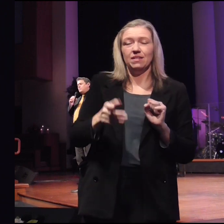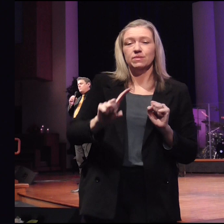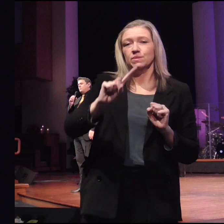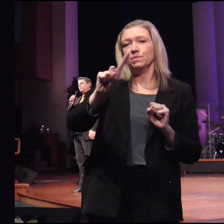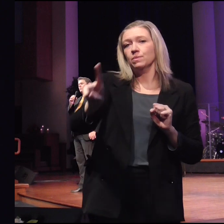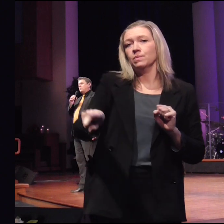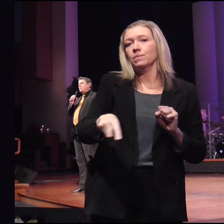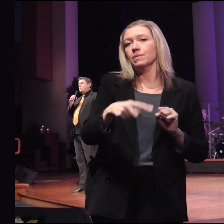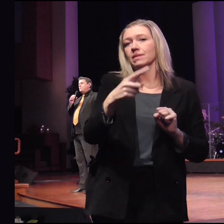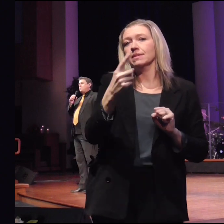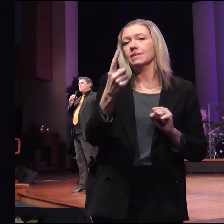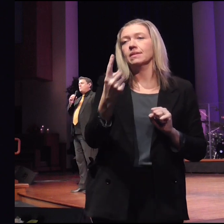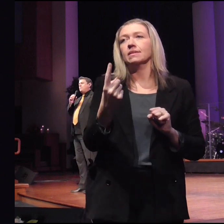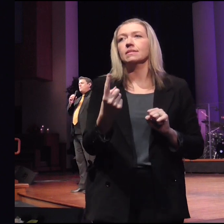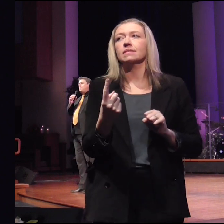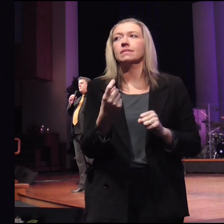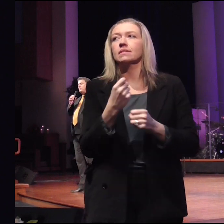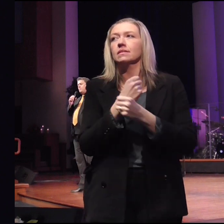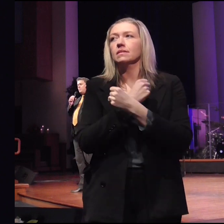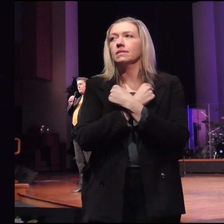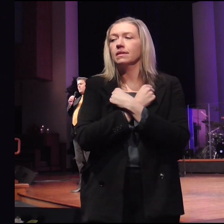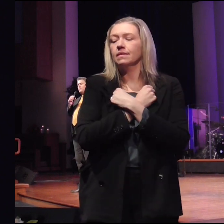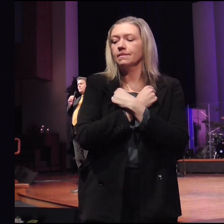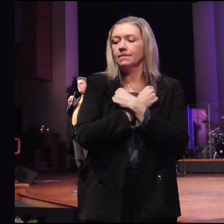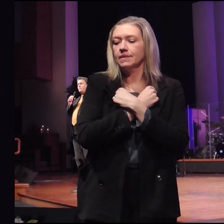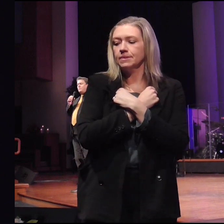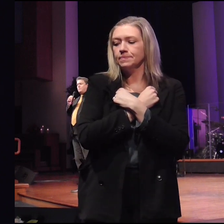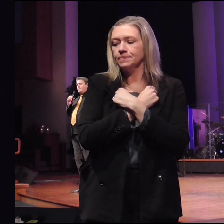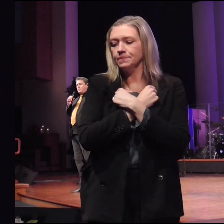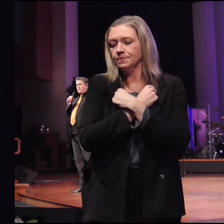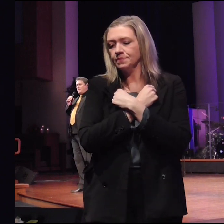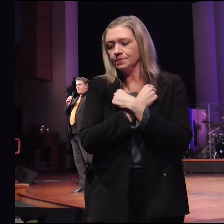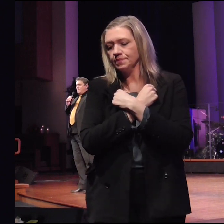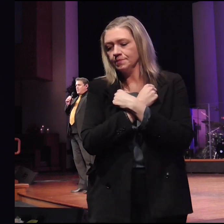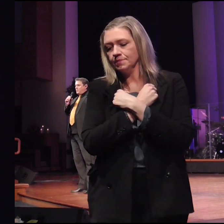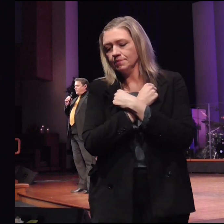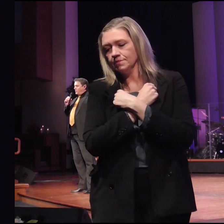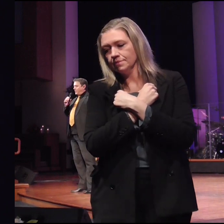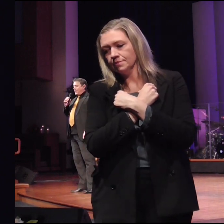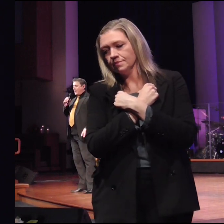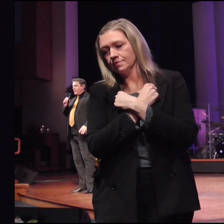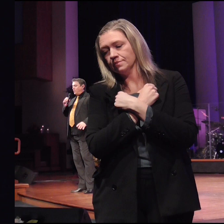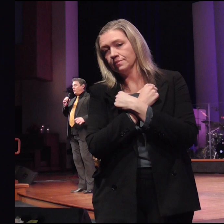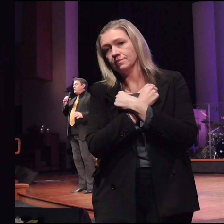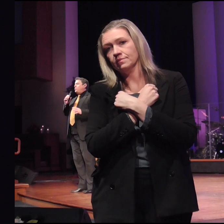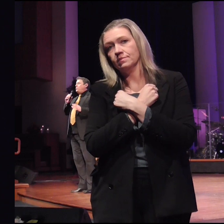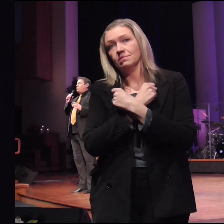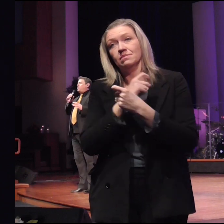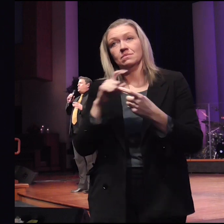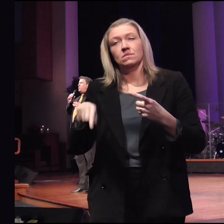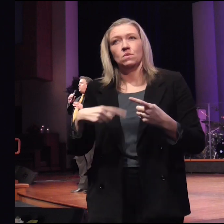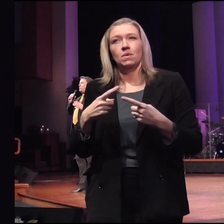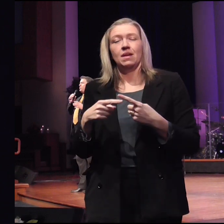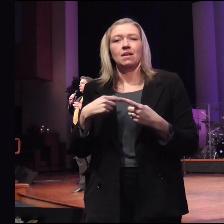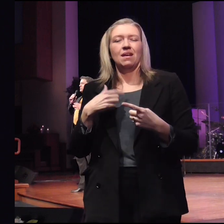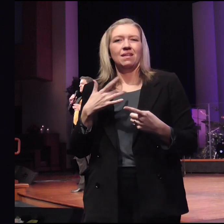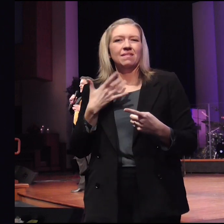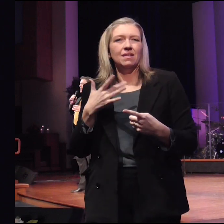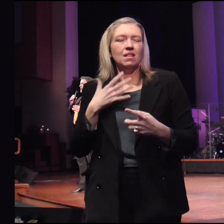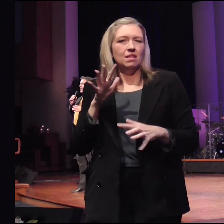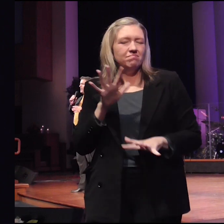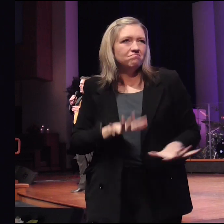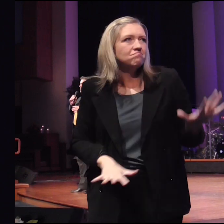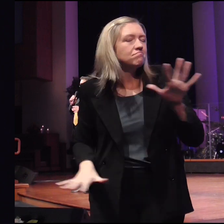There is only love. And when I